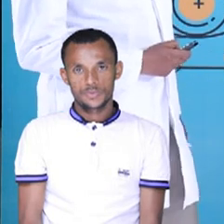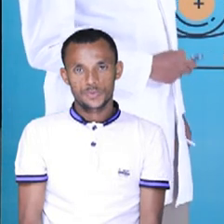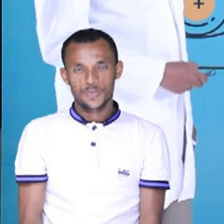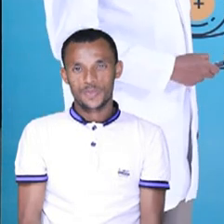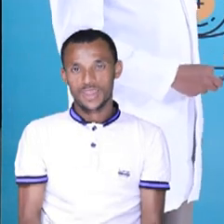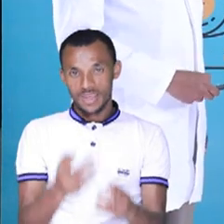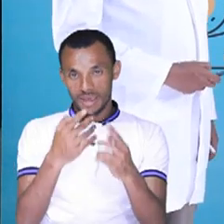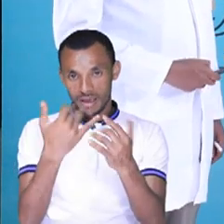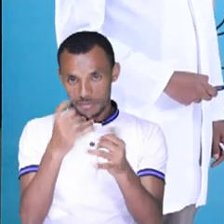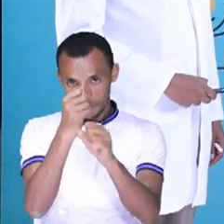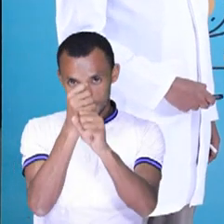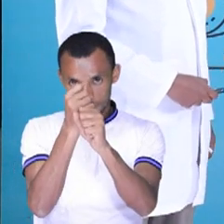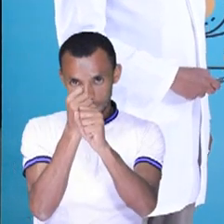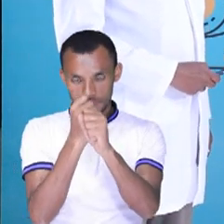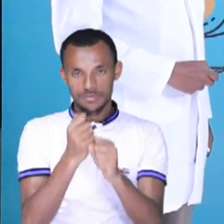So to do this problem,